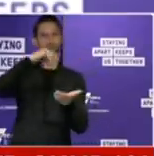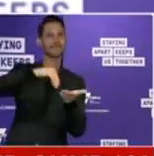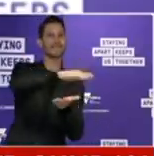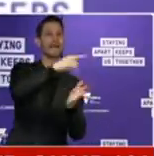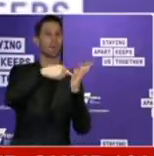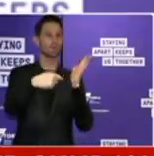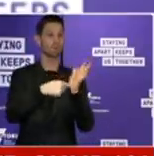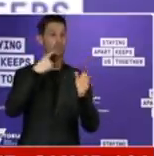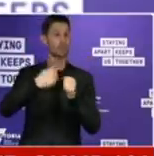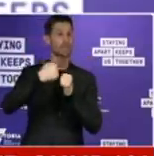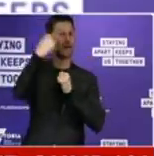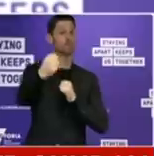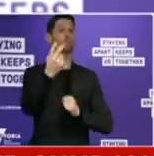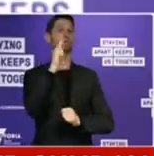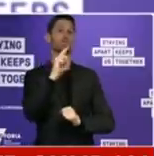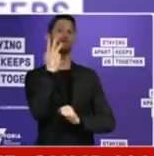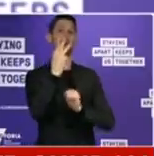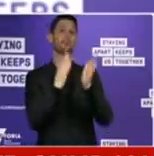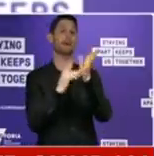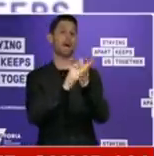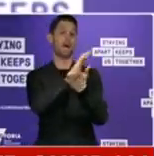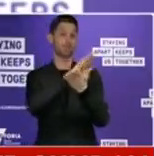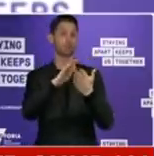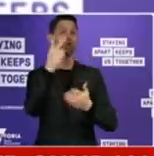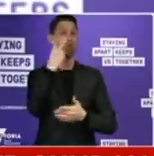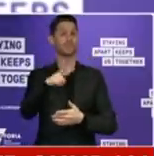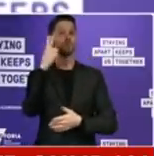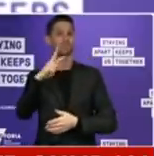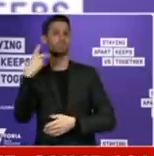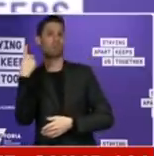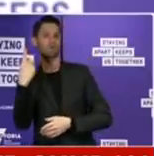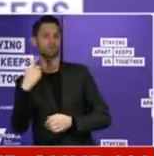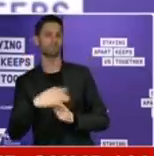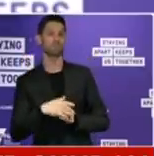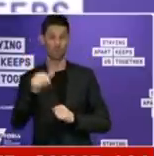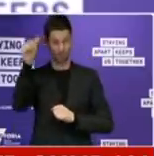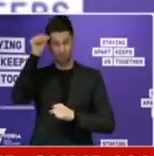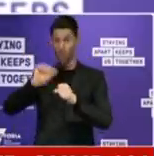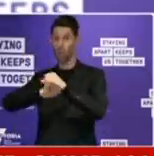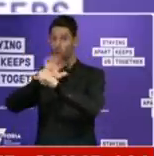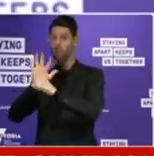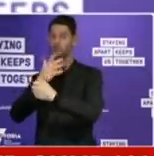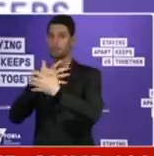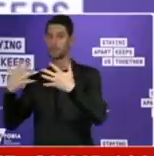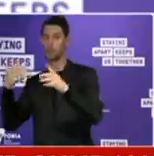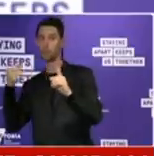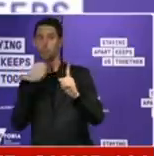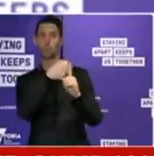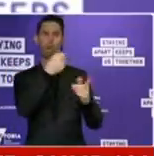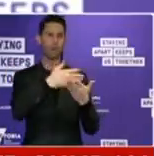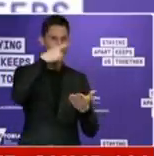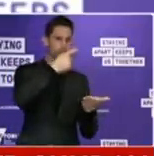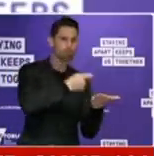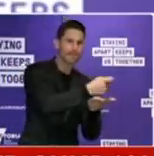we know that the pandemic has significantly disrupted the rental market, and we recognise that there's an ongoing need